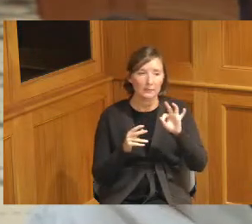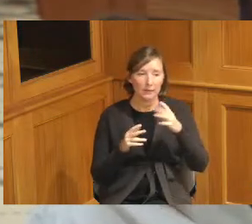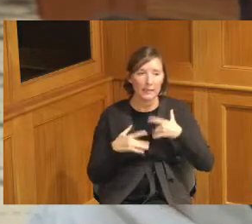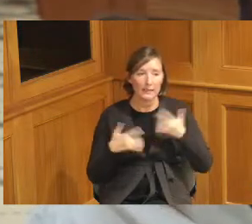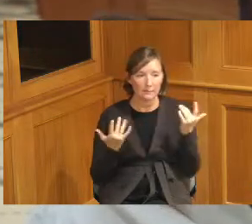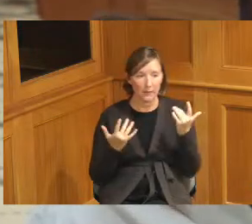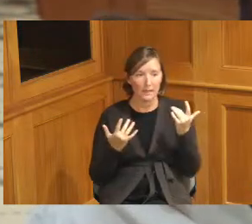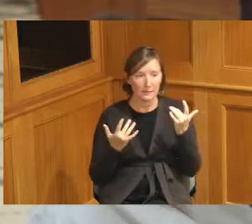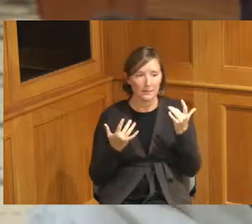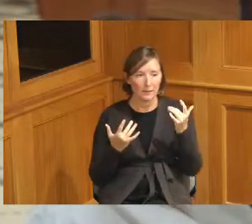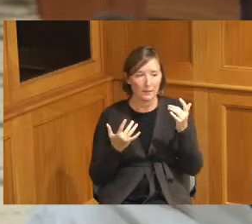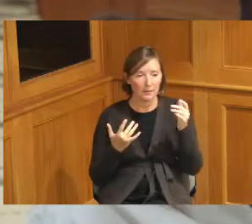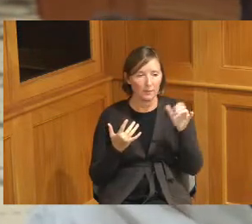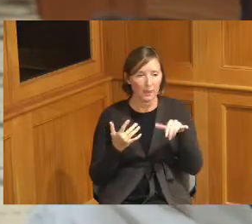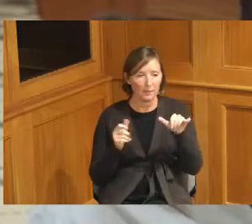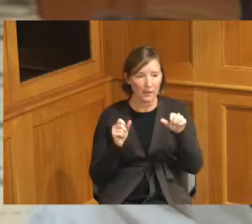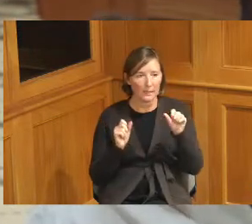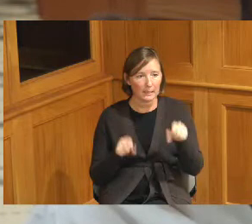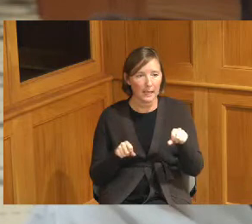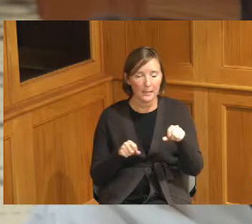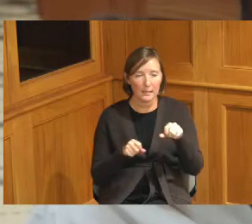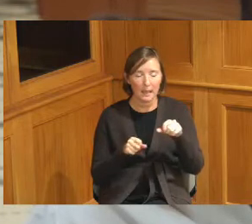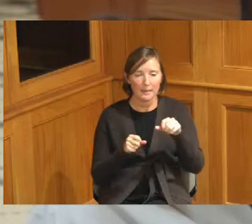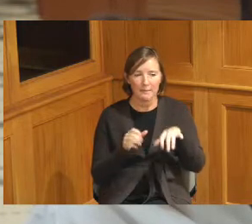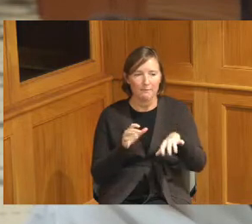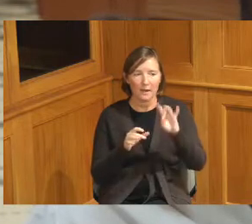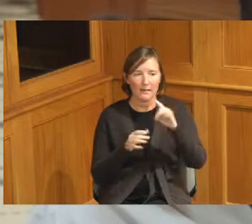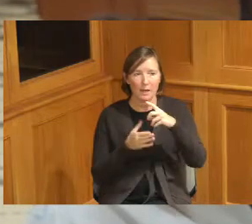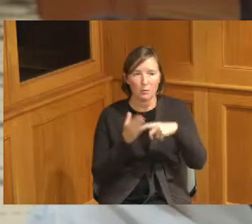can't, document the reasons for which they couldn't.